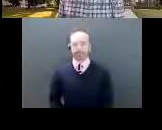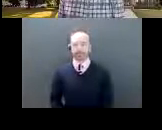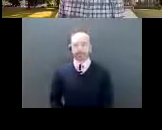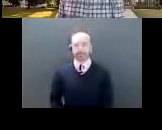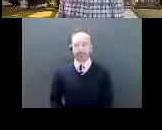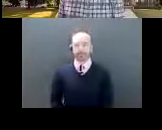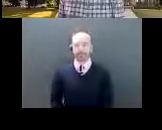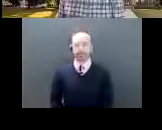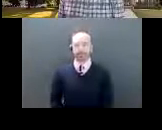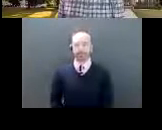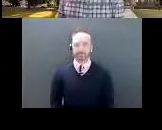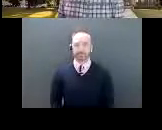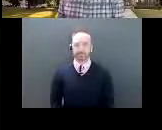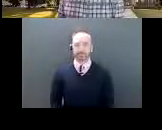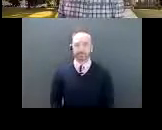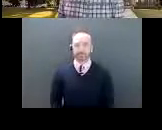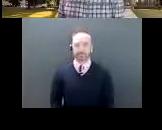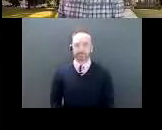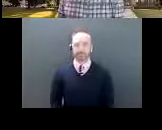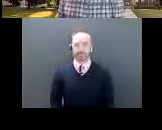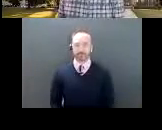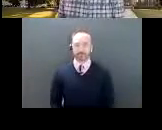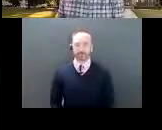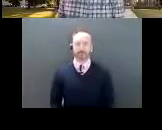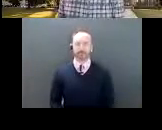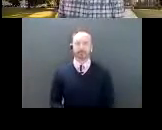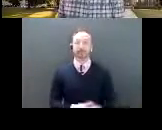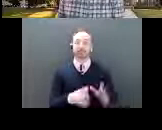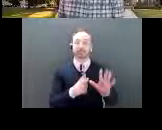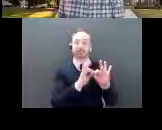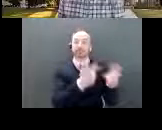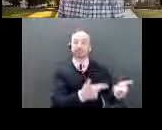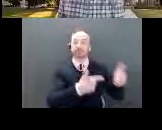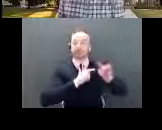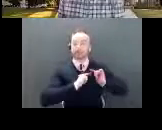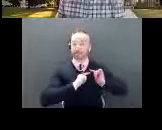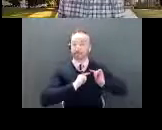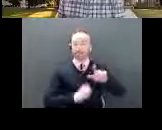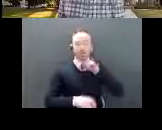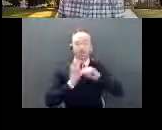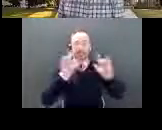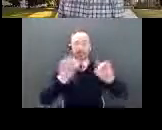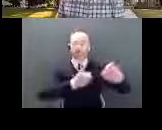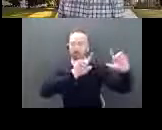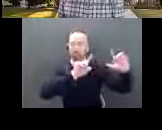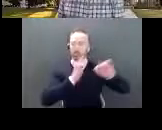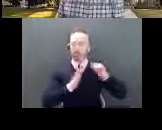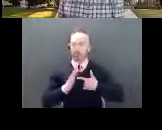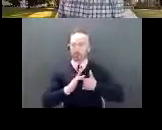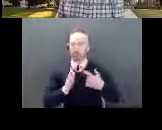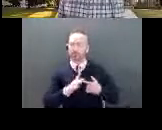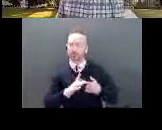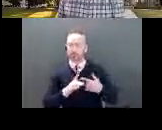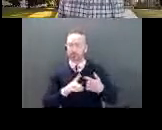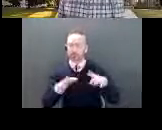Next slide. I just want to mention at the outset that it's important to look at our work in a